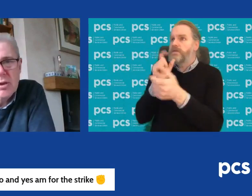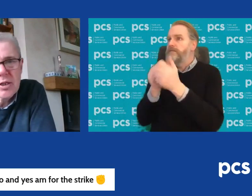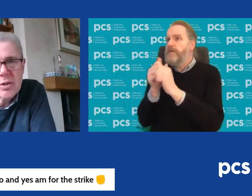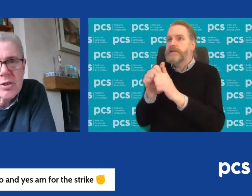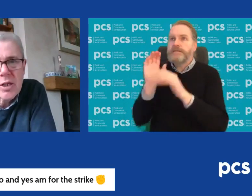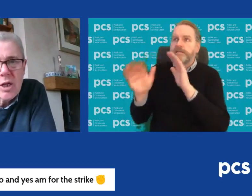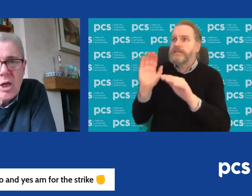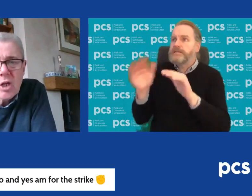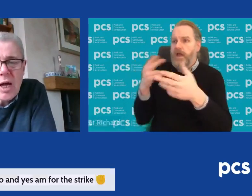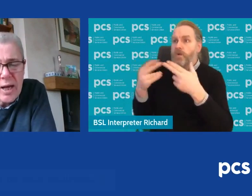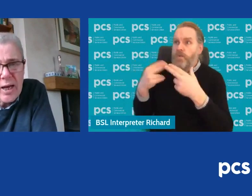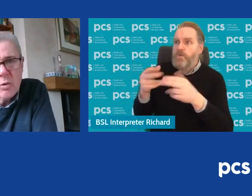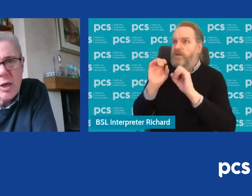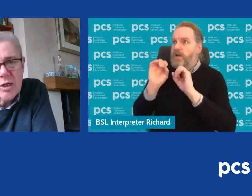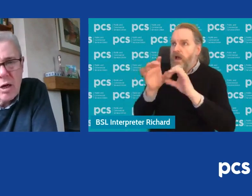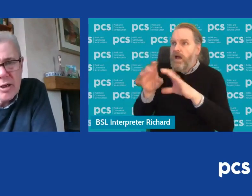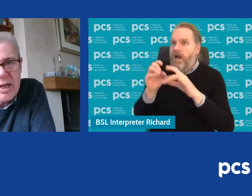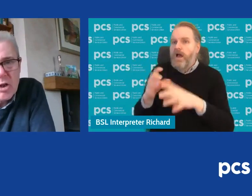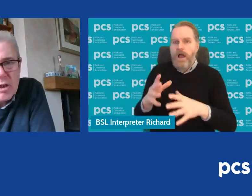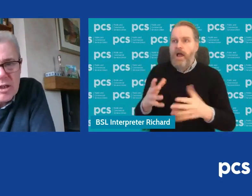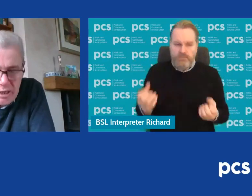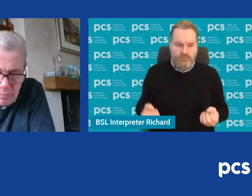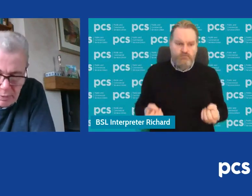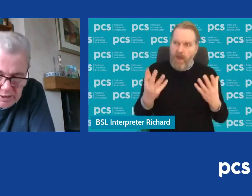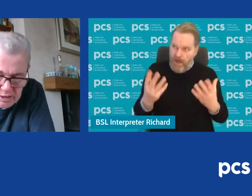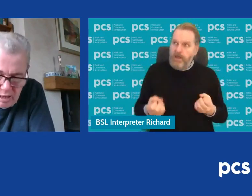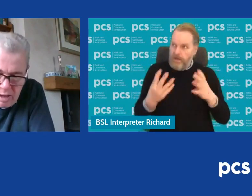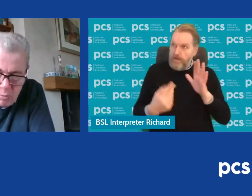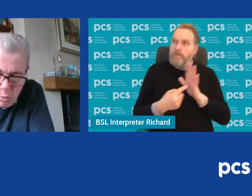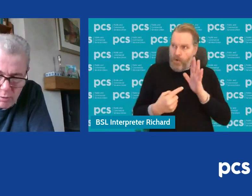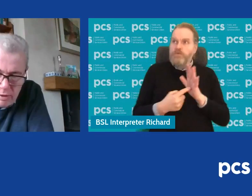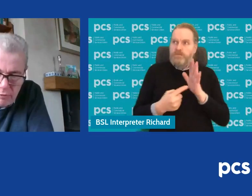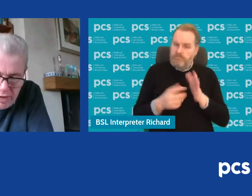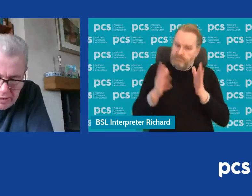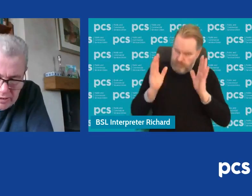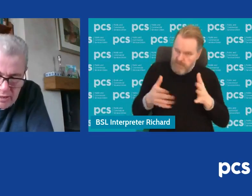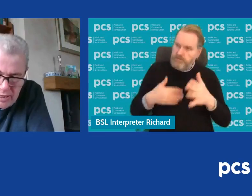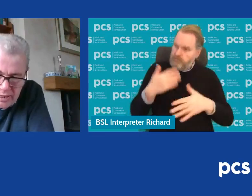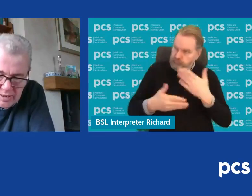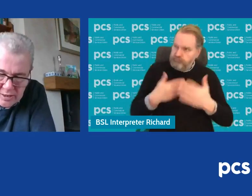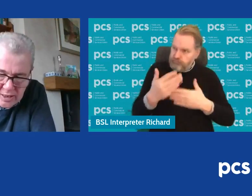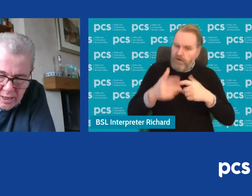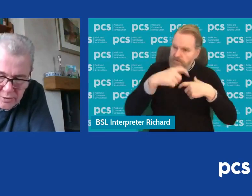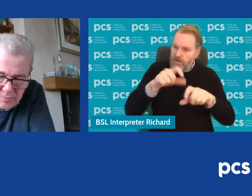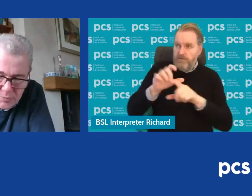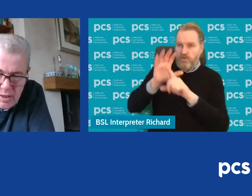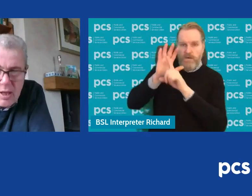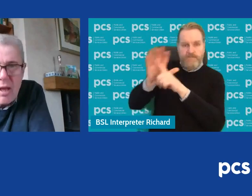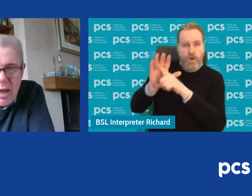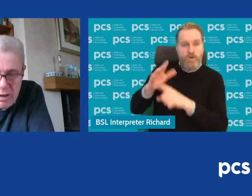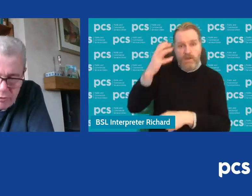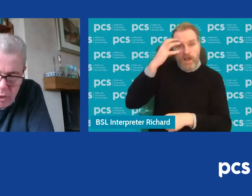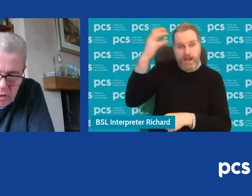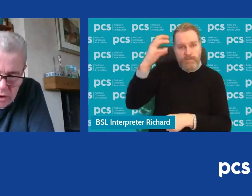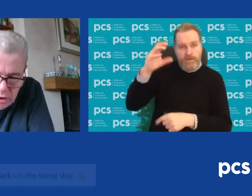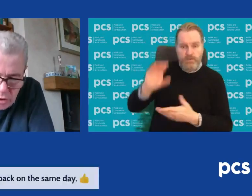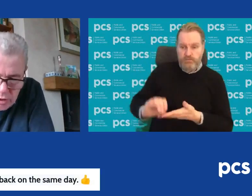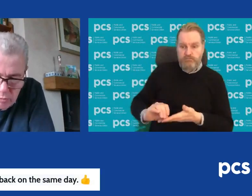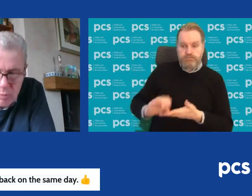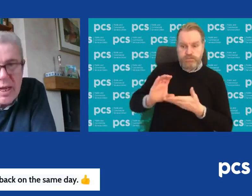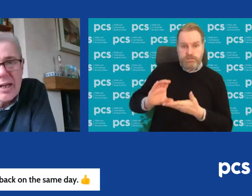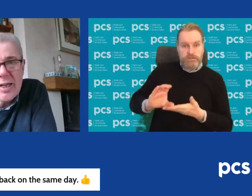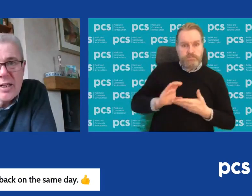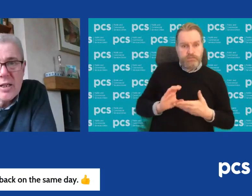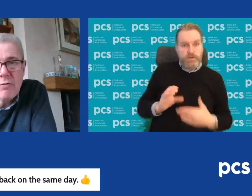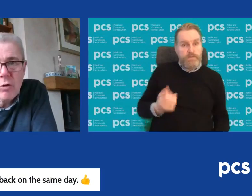updated bulletins to highlight where targeted action has taken place and what effect it has had. Every branch in the